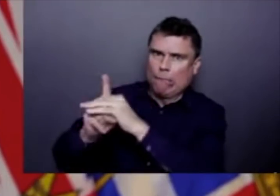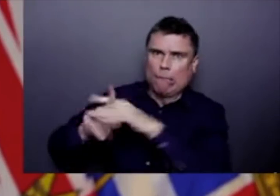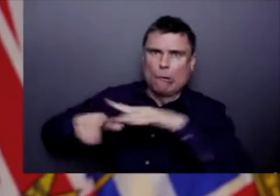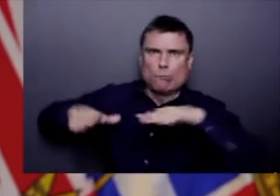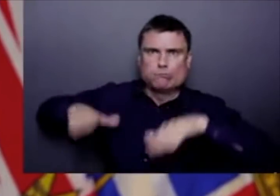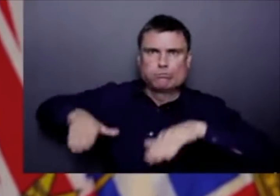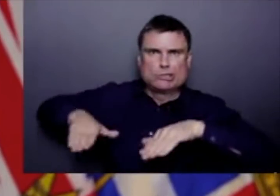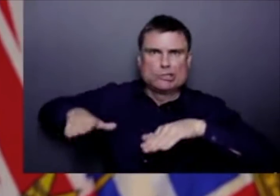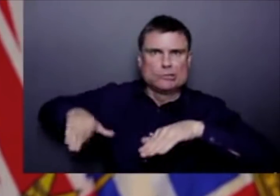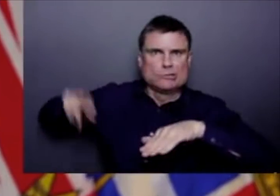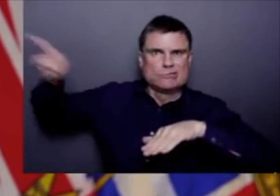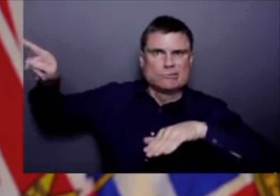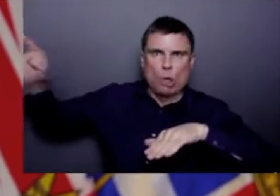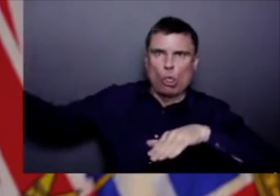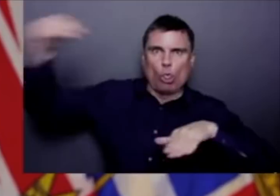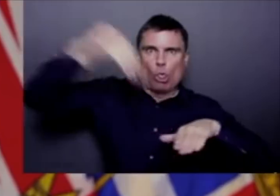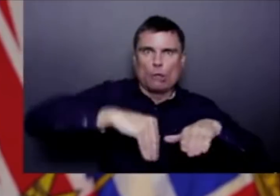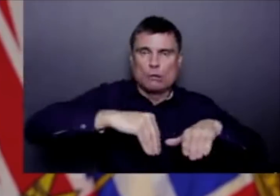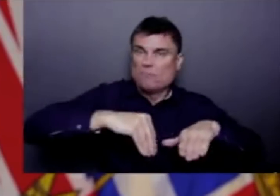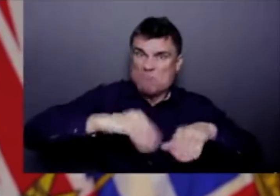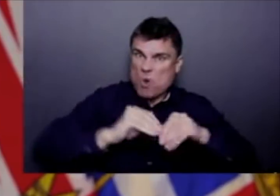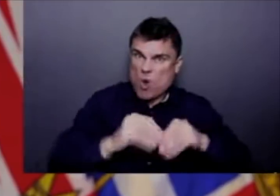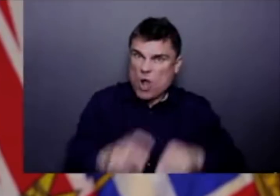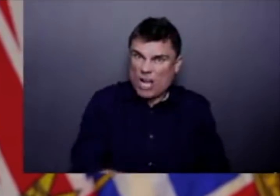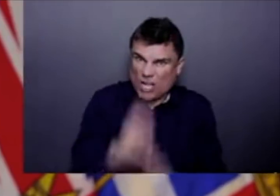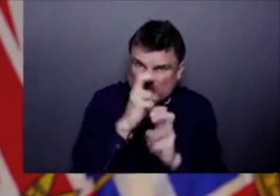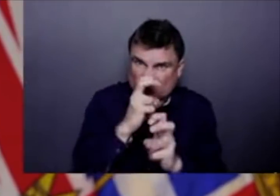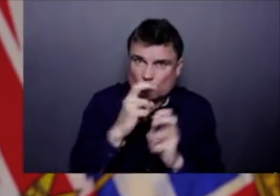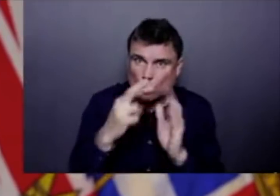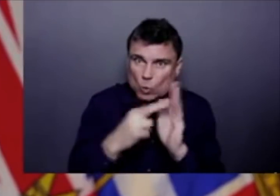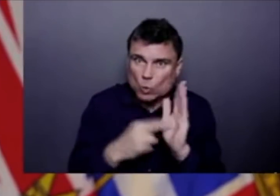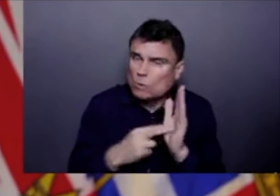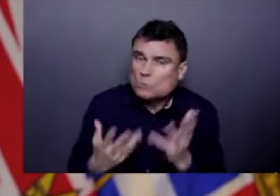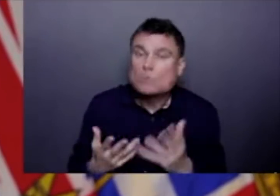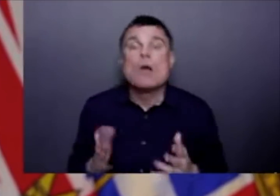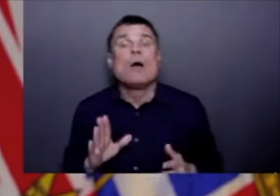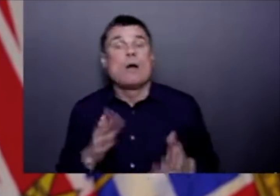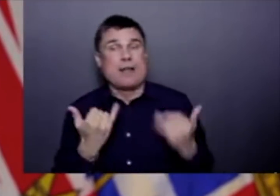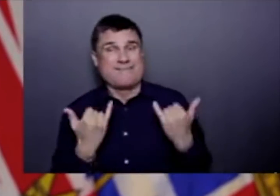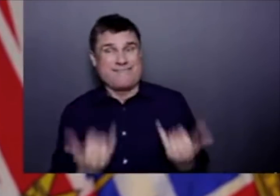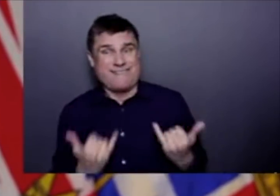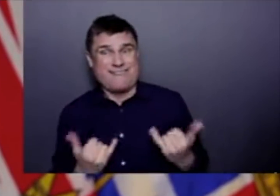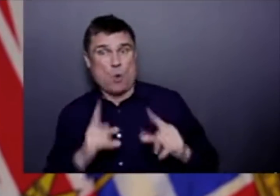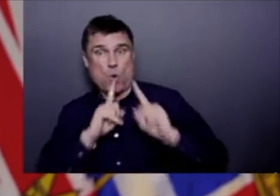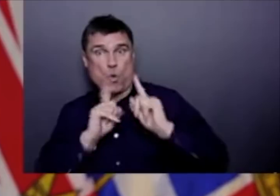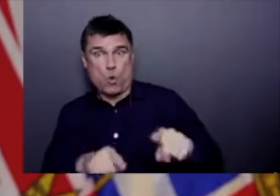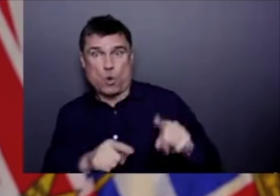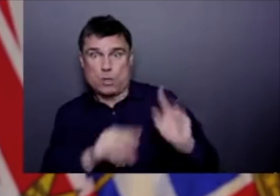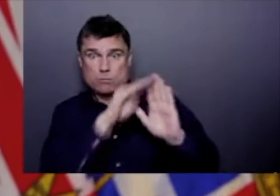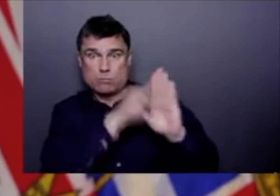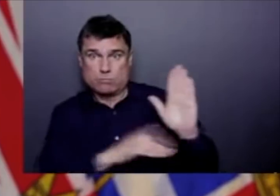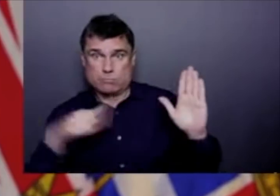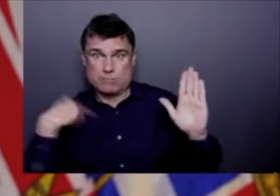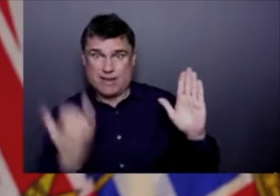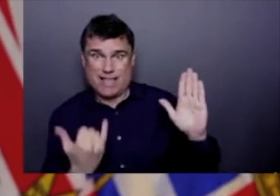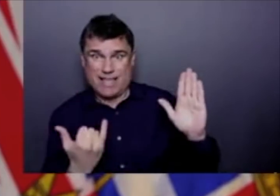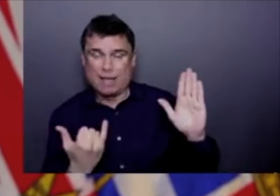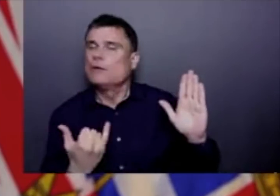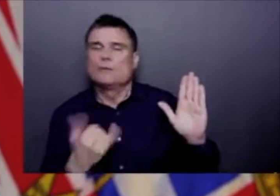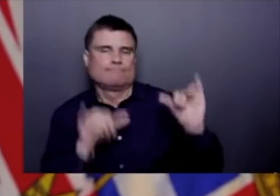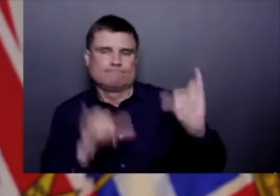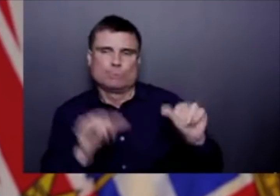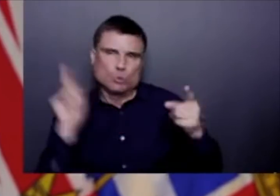until January 8th, and every day we are looking at, do we need to do more? Are these still making